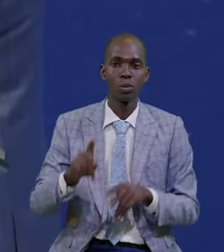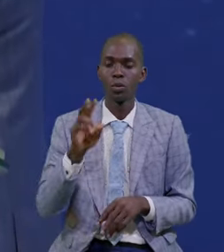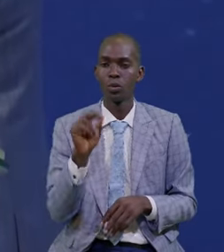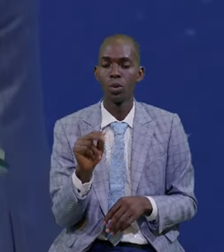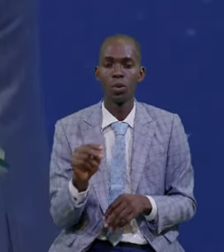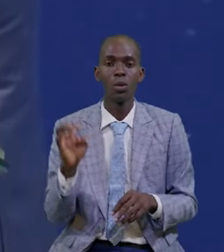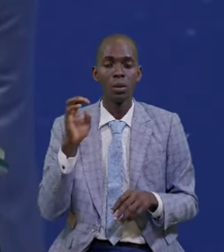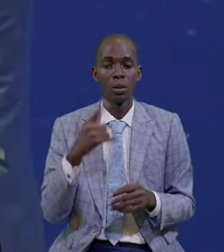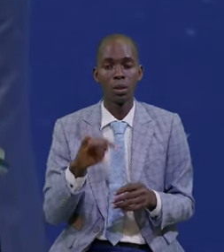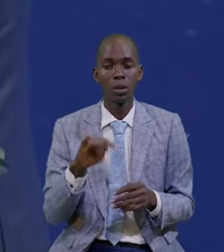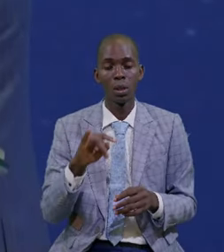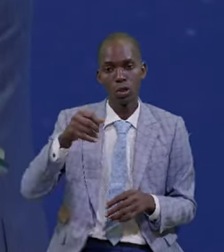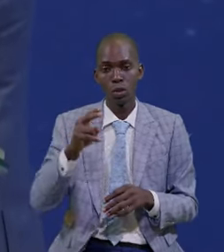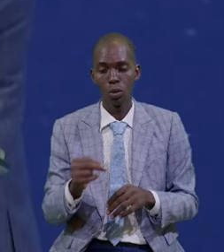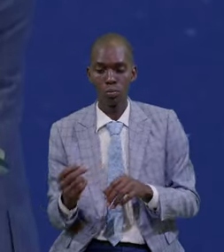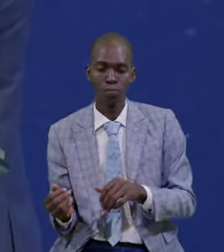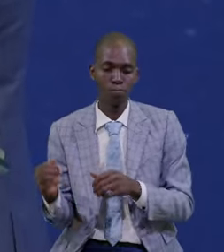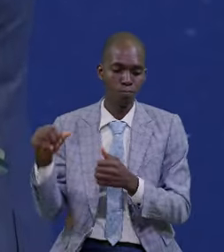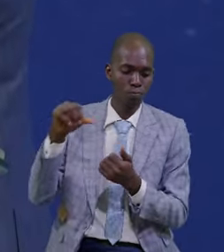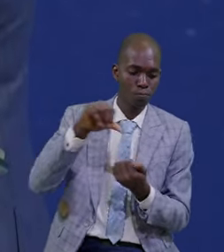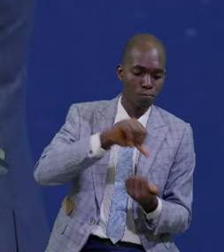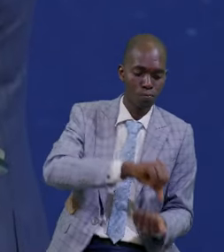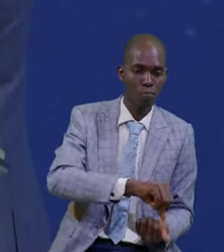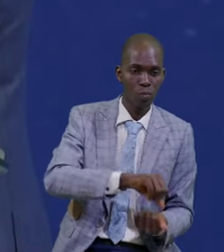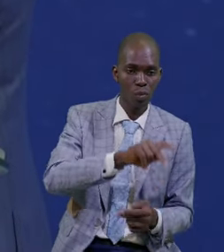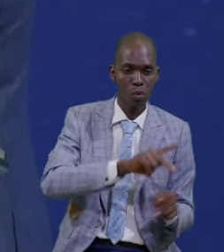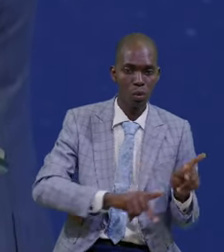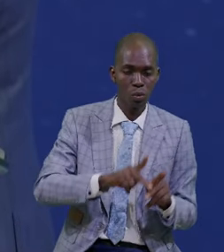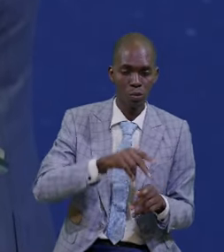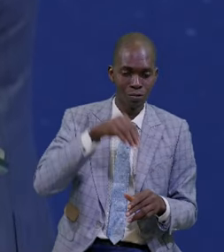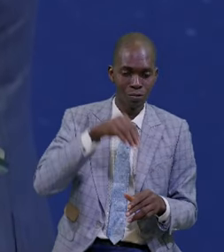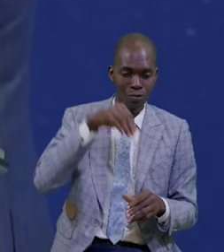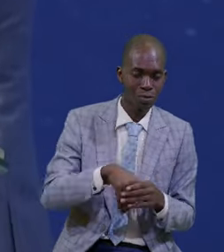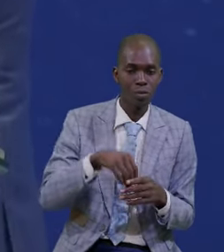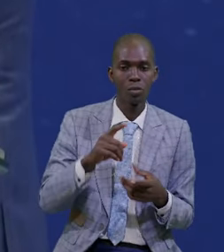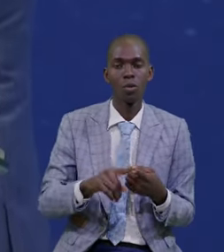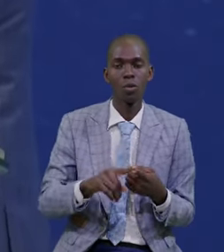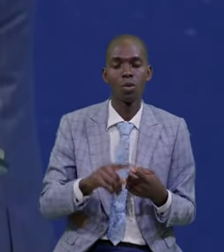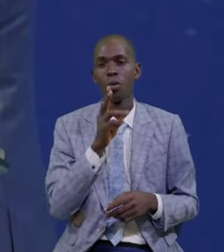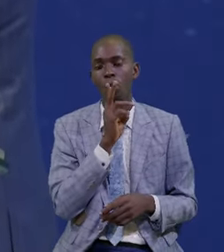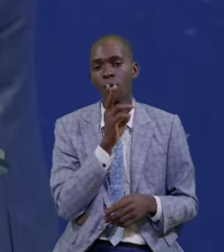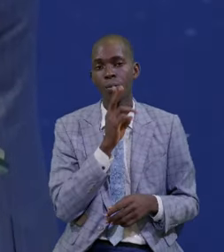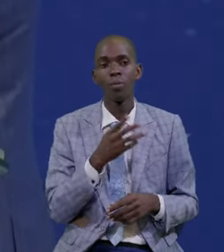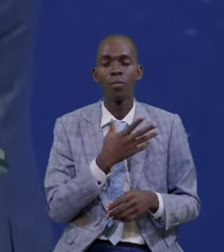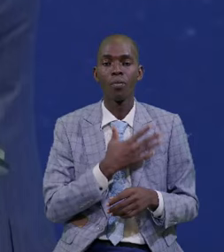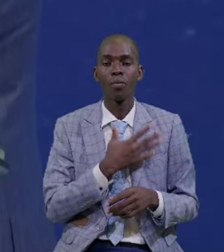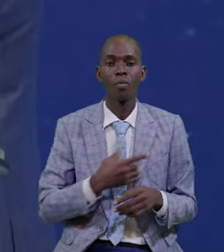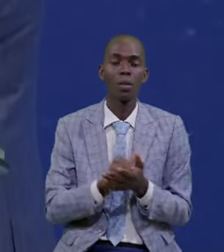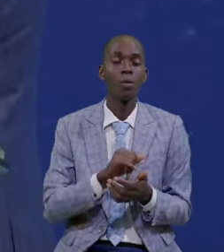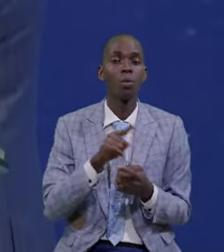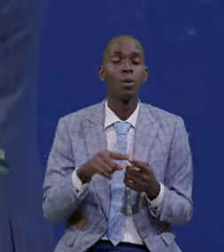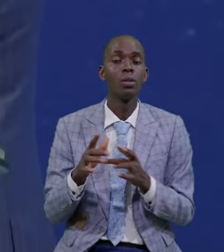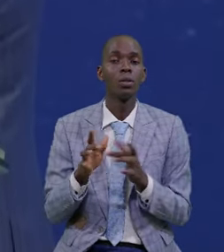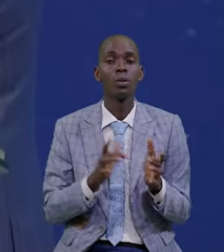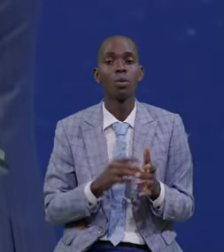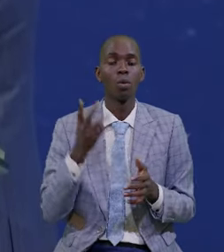them inside the water. That's why it says, when Jesus was baptized,